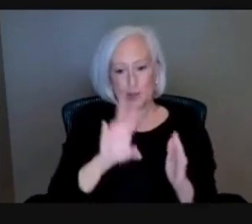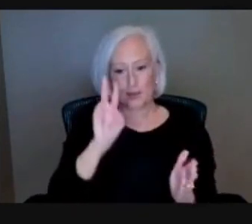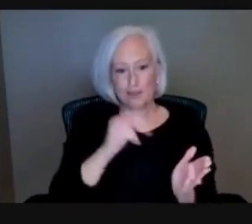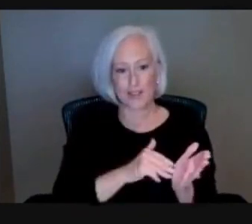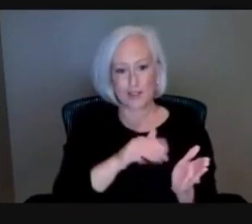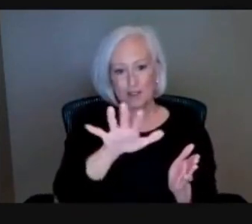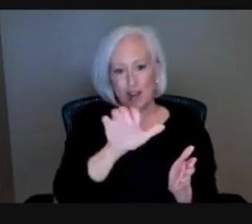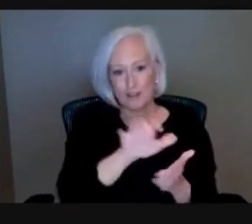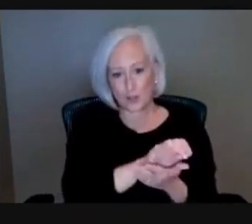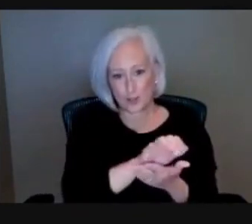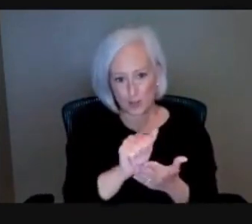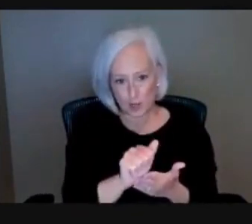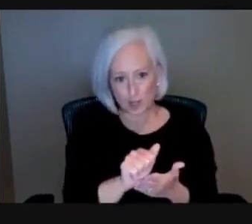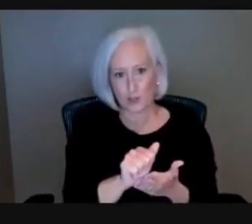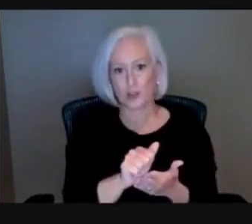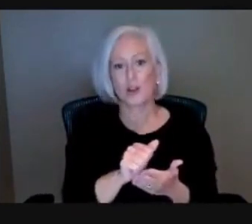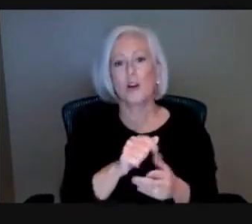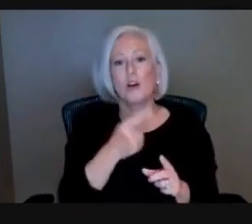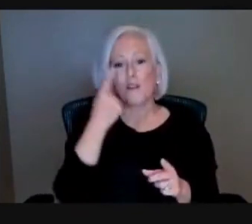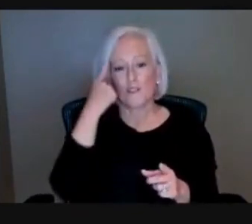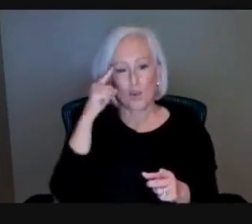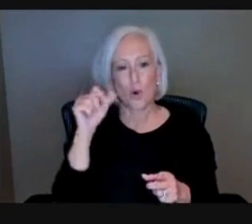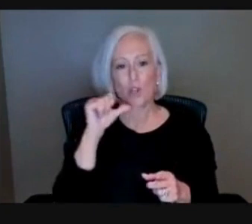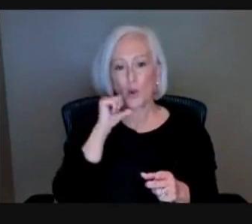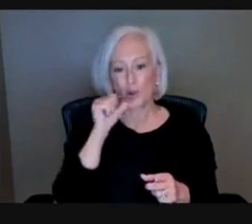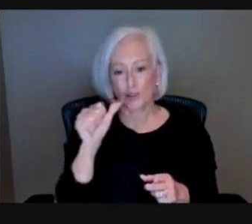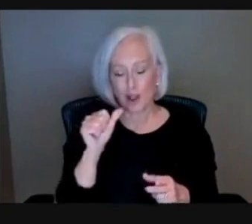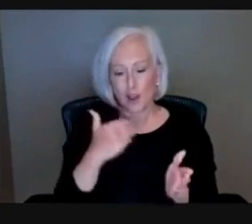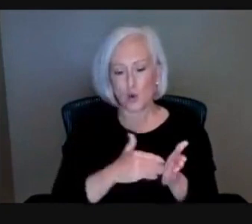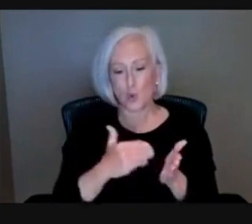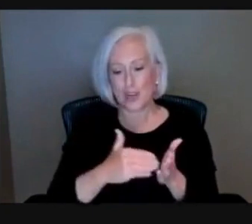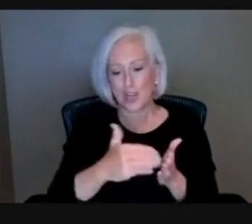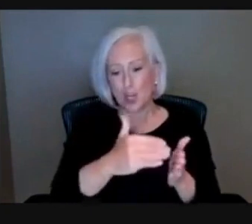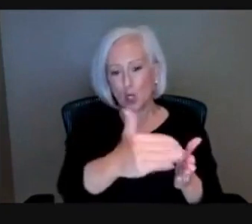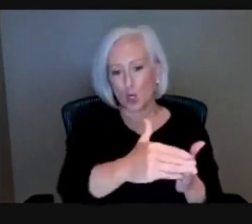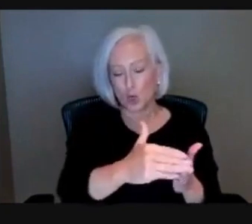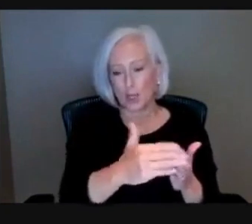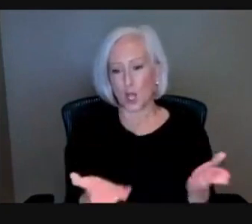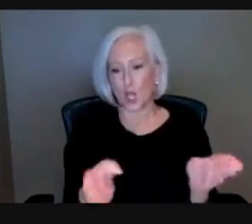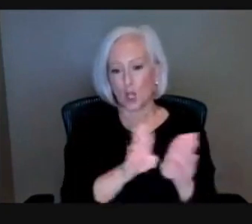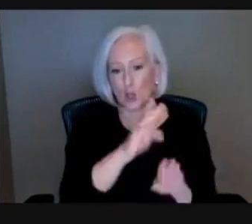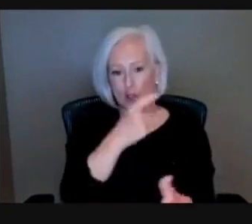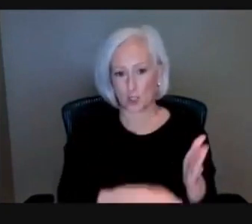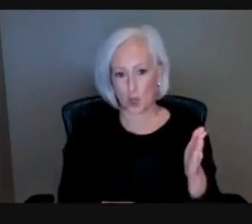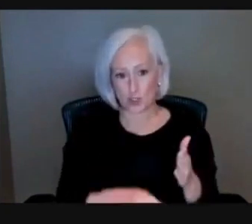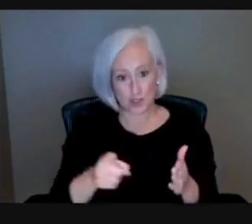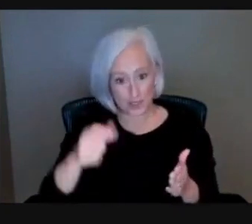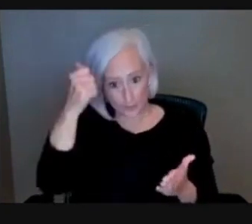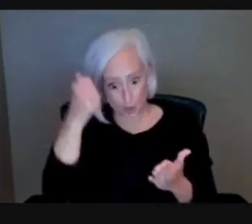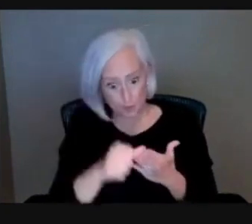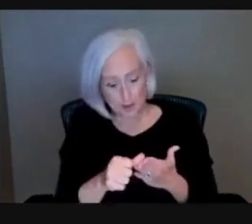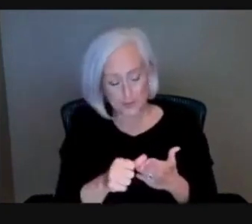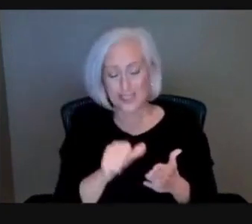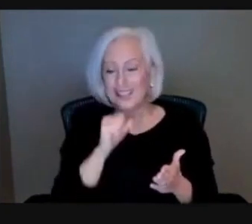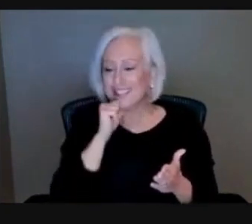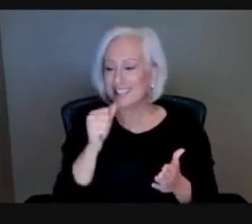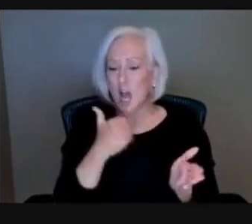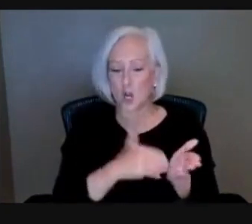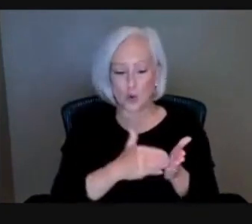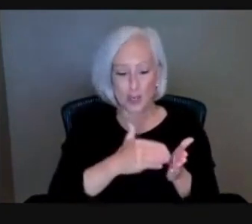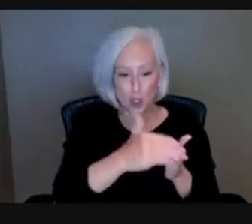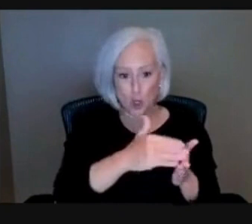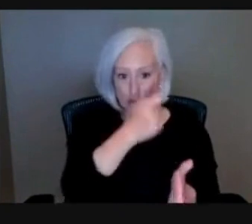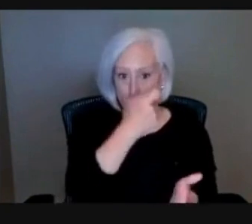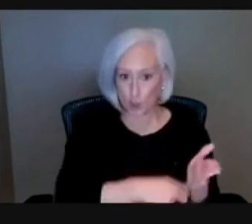$7,500 of your non-recurring closing costs. If you're taking notes, you'll remember that non-recurring closing costs